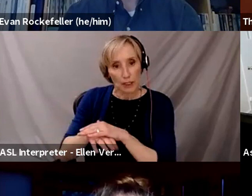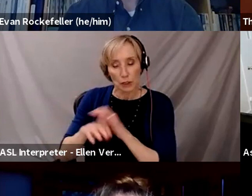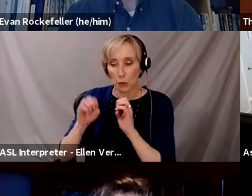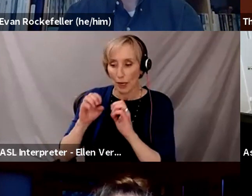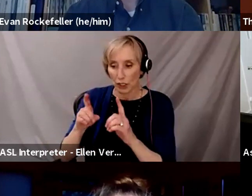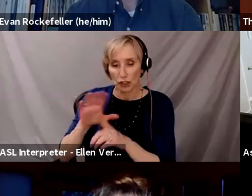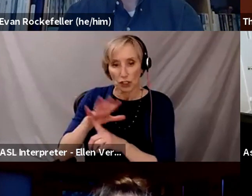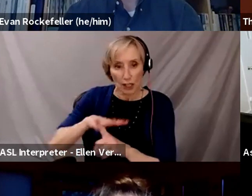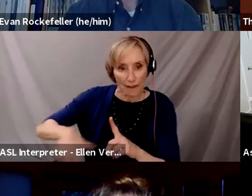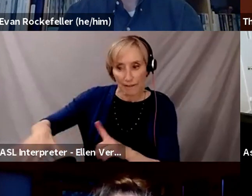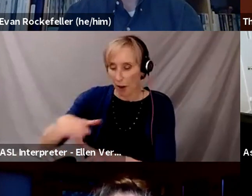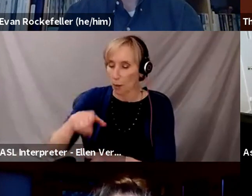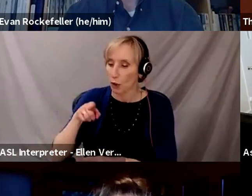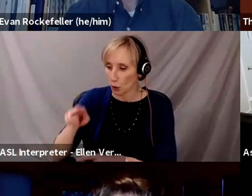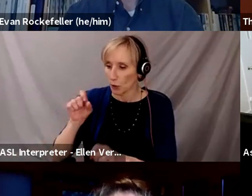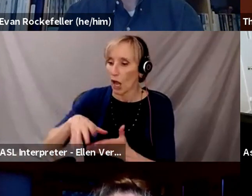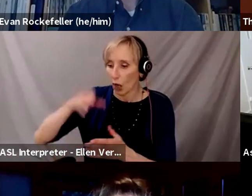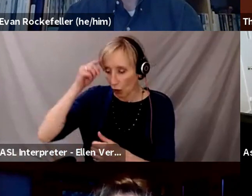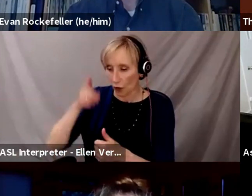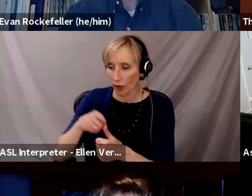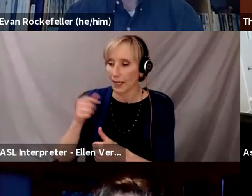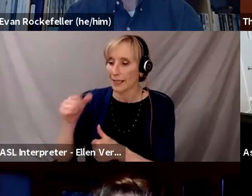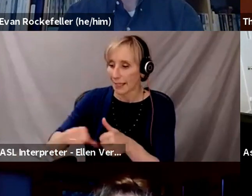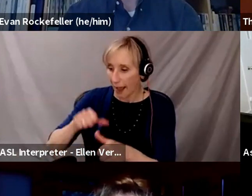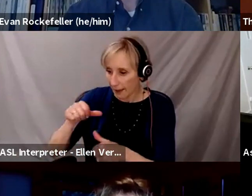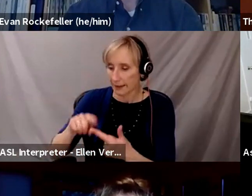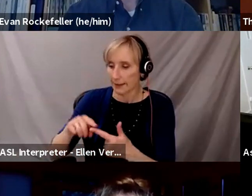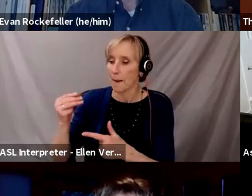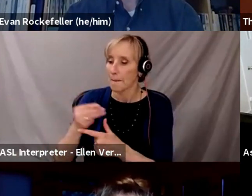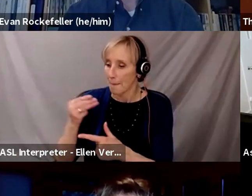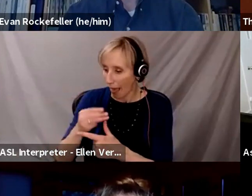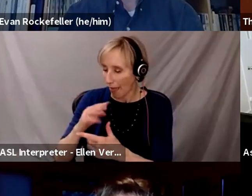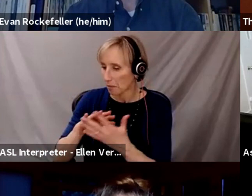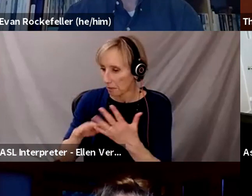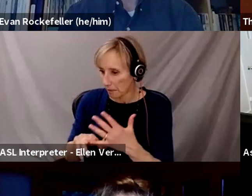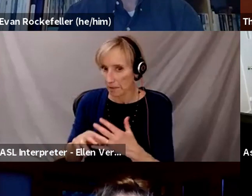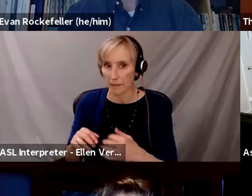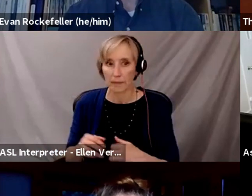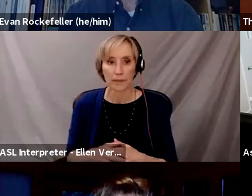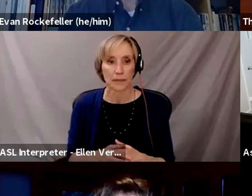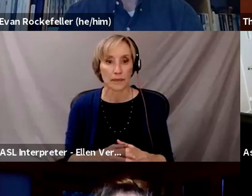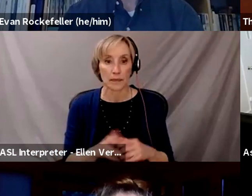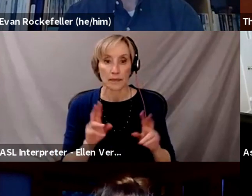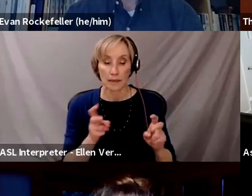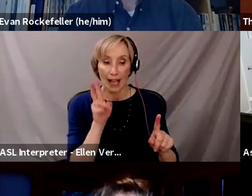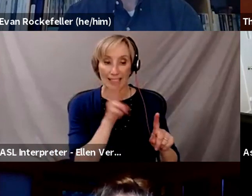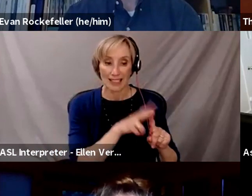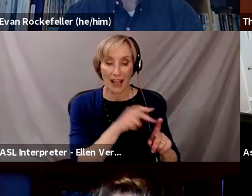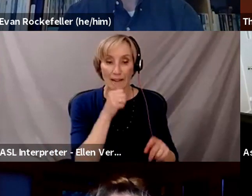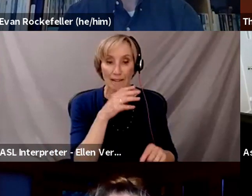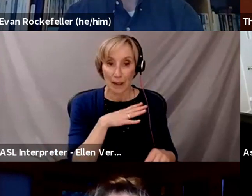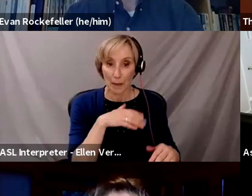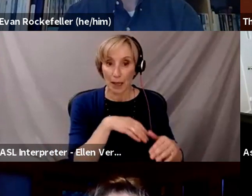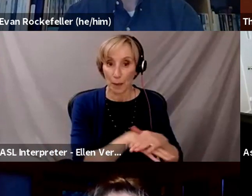You will learn science, you can learn math, you can learn all of these things. Someone who is AFAB, assigned female at birth, it's